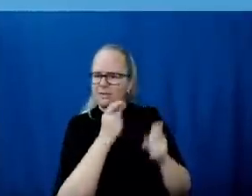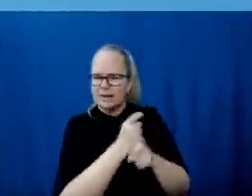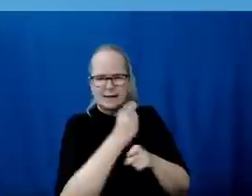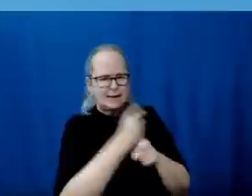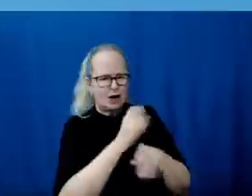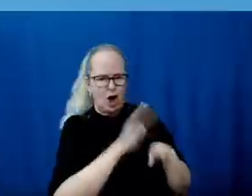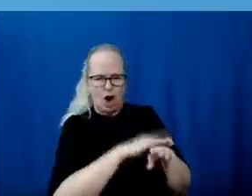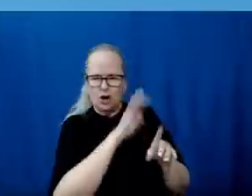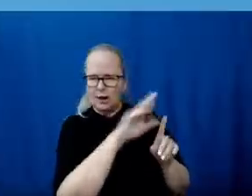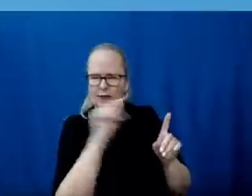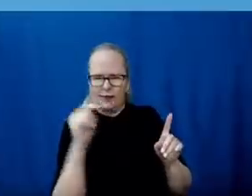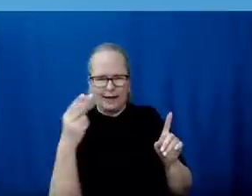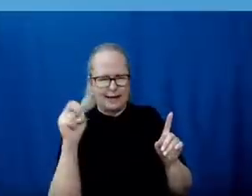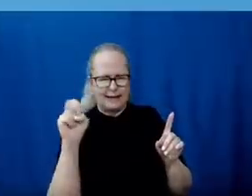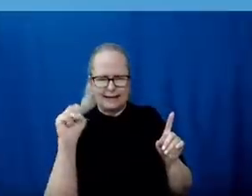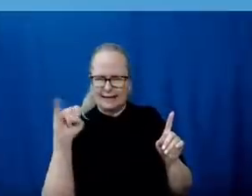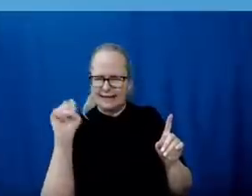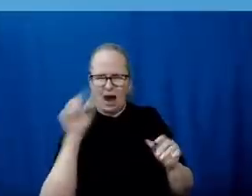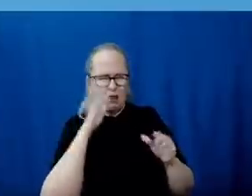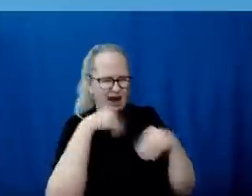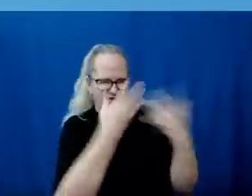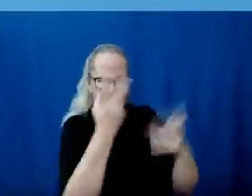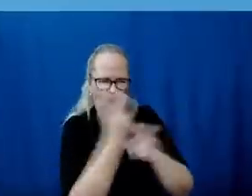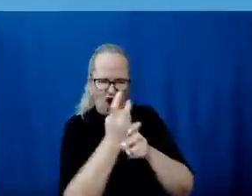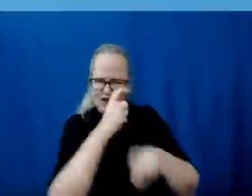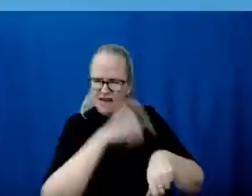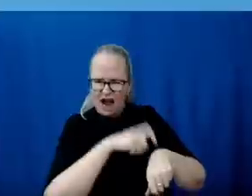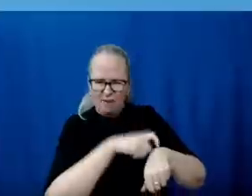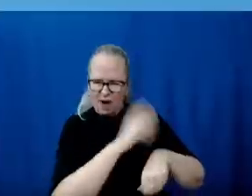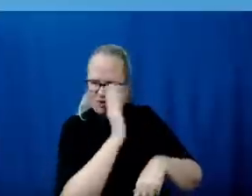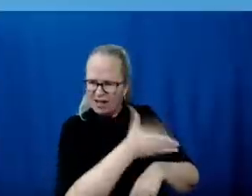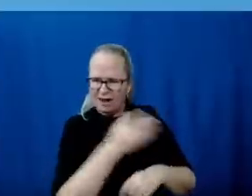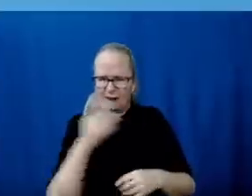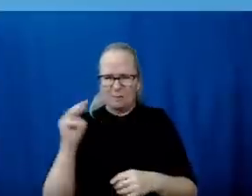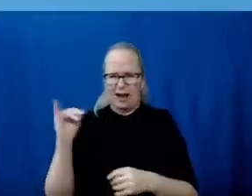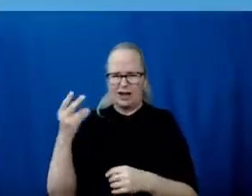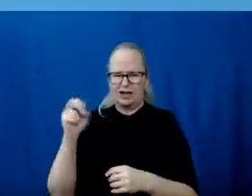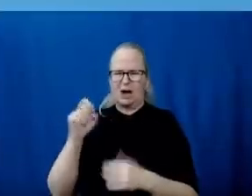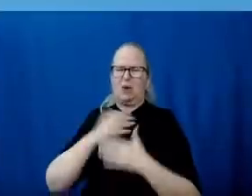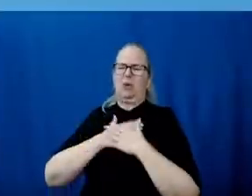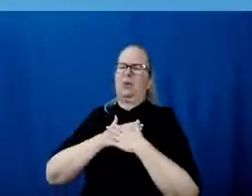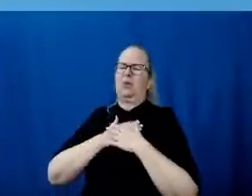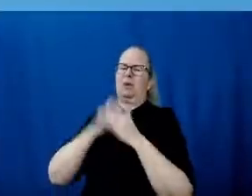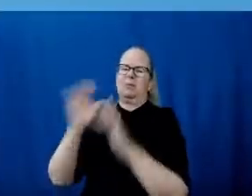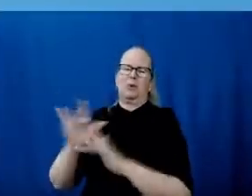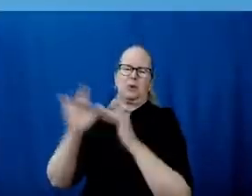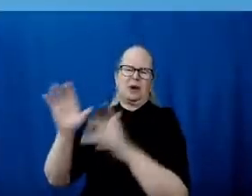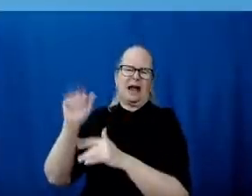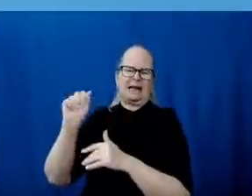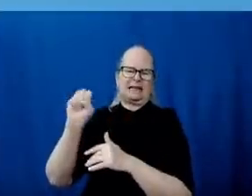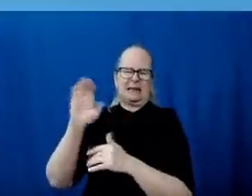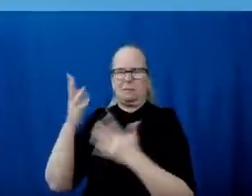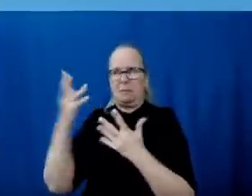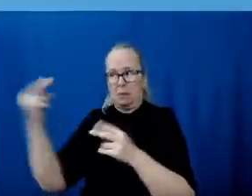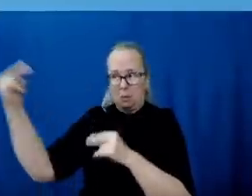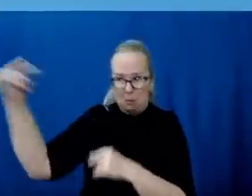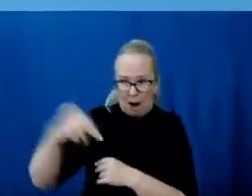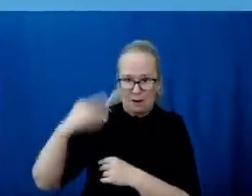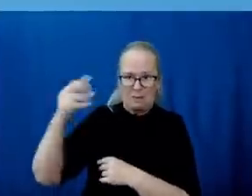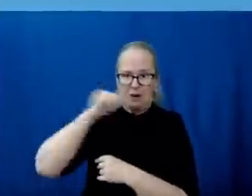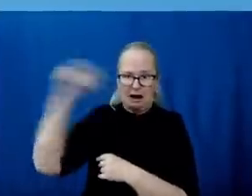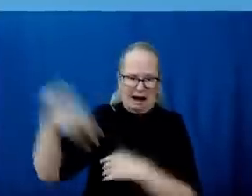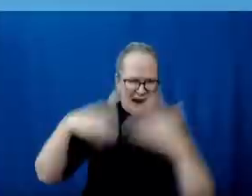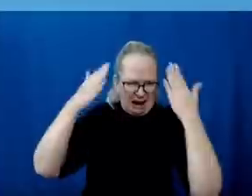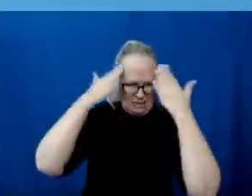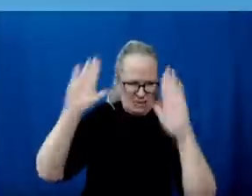Thank you. I gave him a hard time on his thesis defense too, eh? Poor Casey may or may not be watching live,